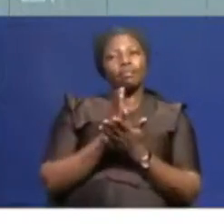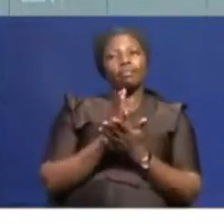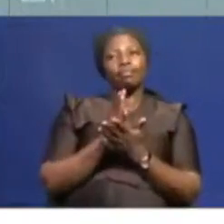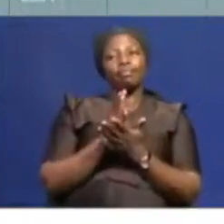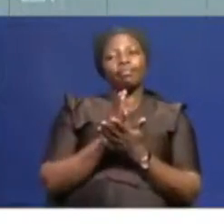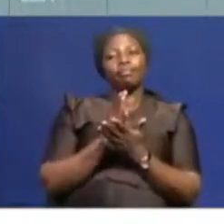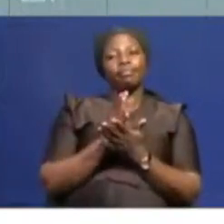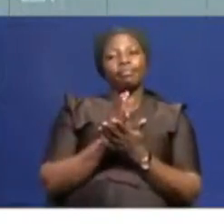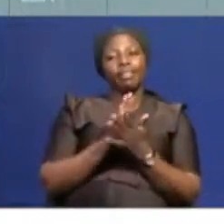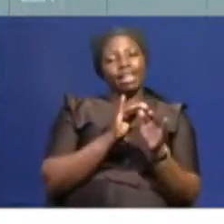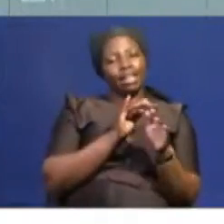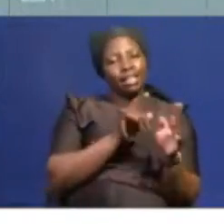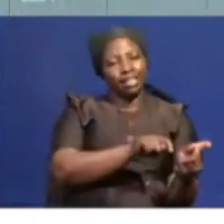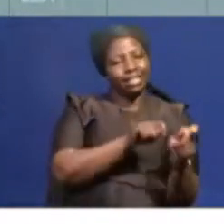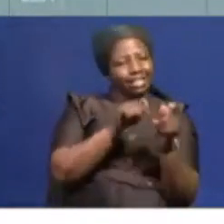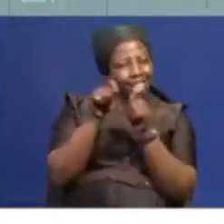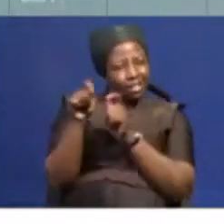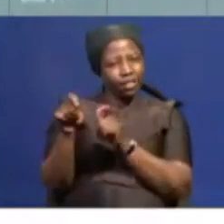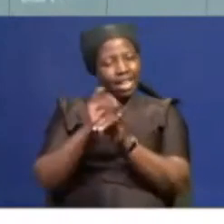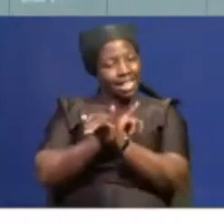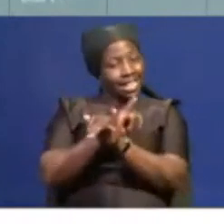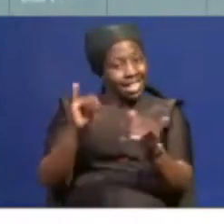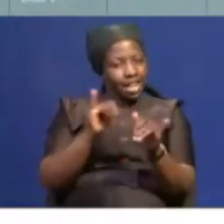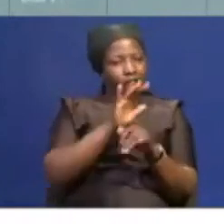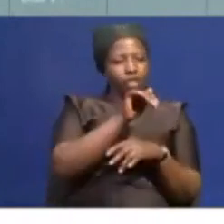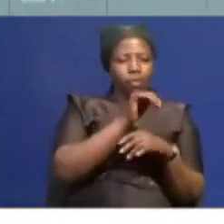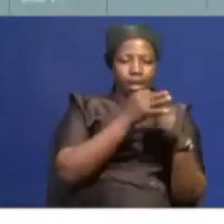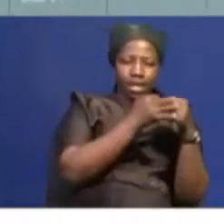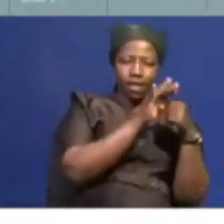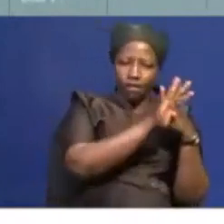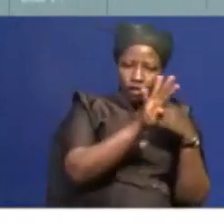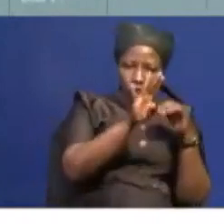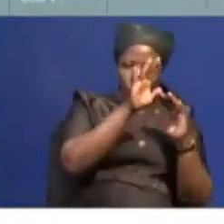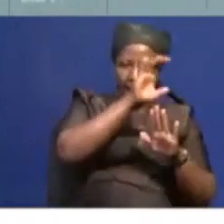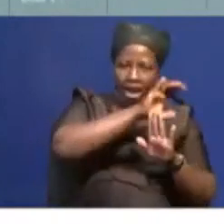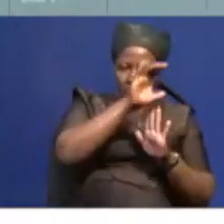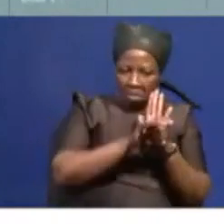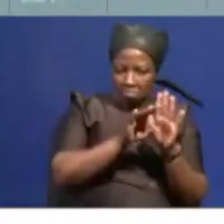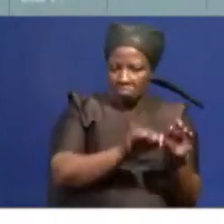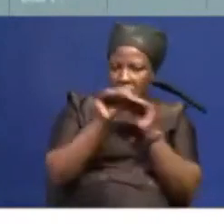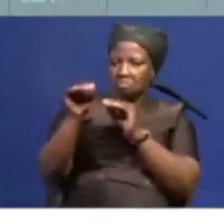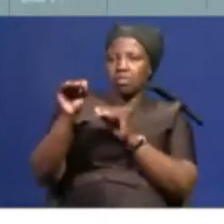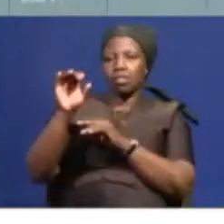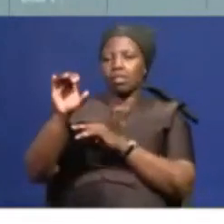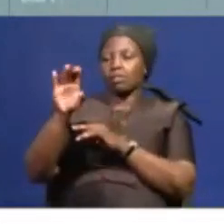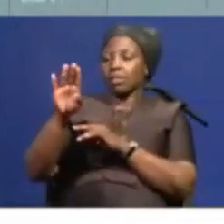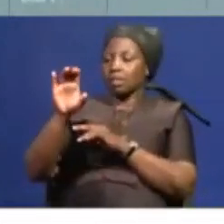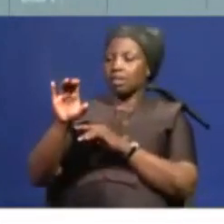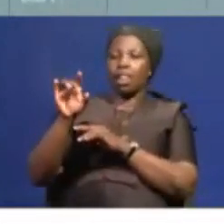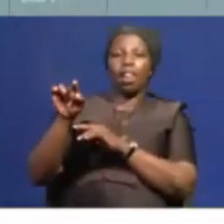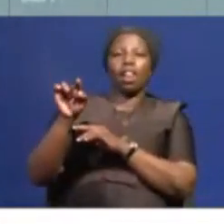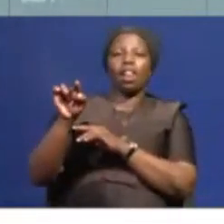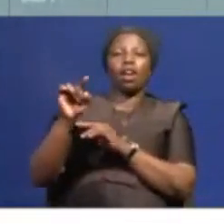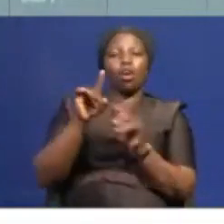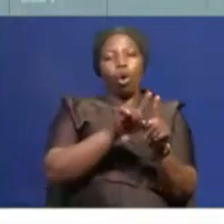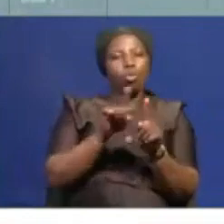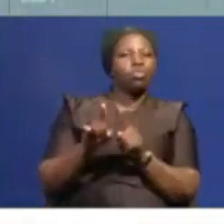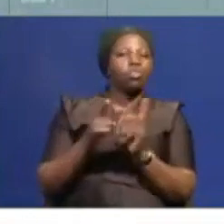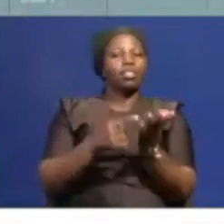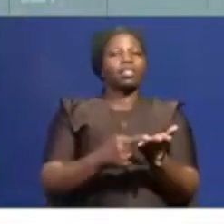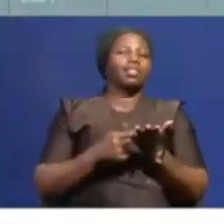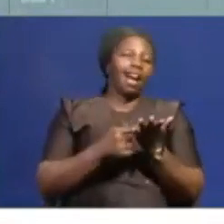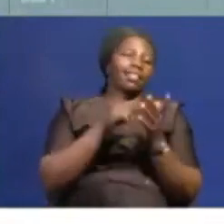The need to ensure a smooth transition from the A44 system to competence-based curriculum was also a subject of discussion during the